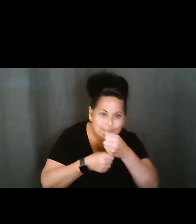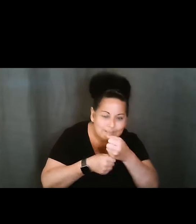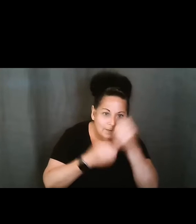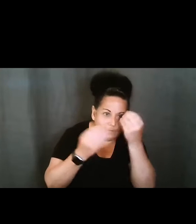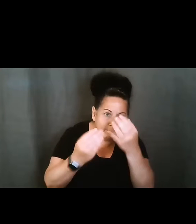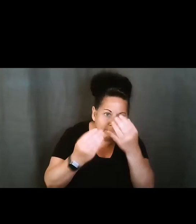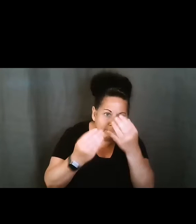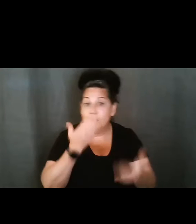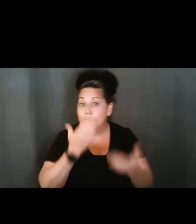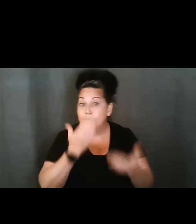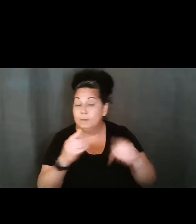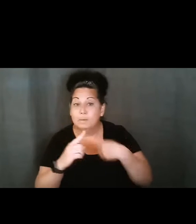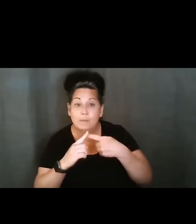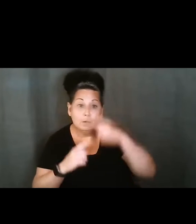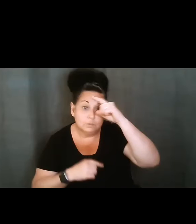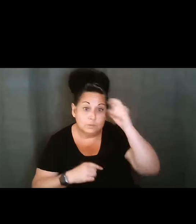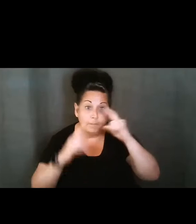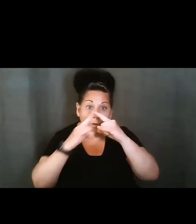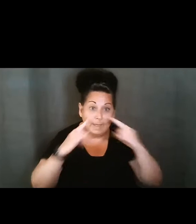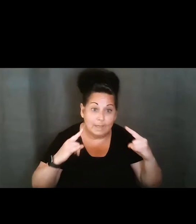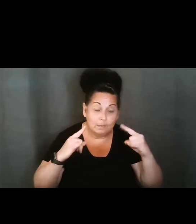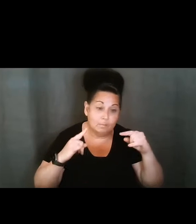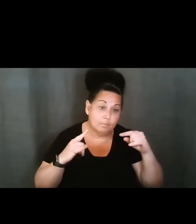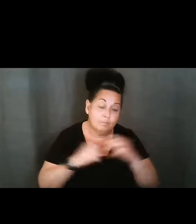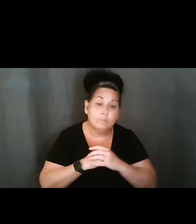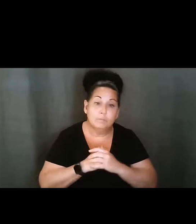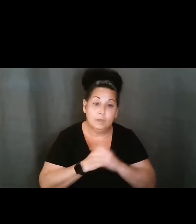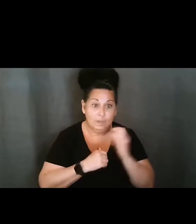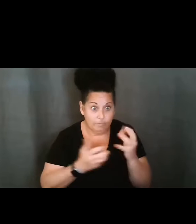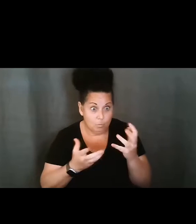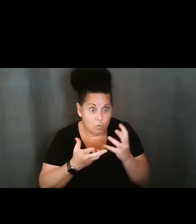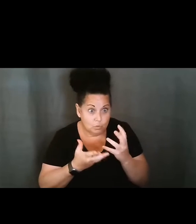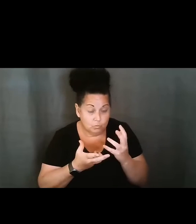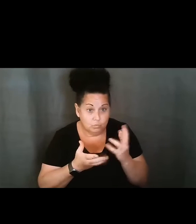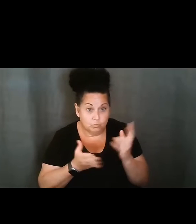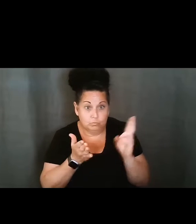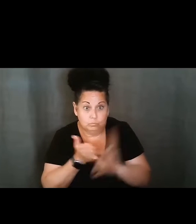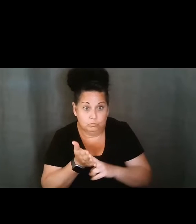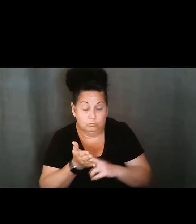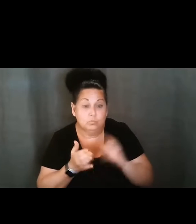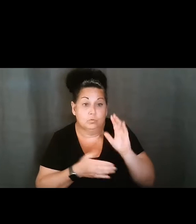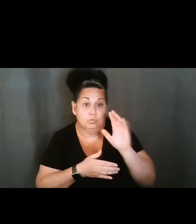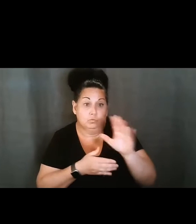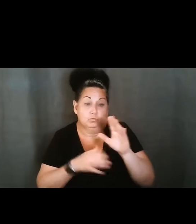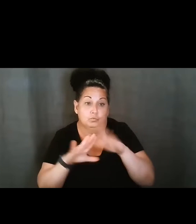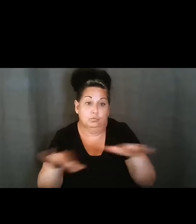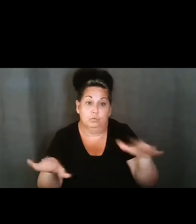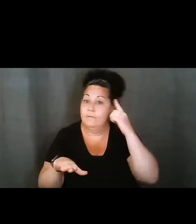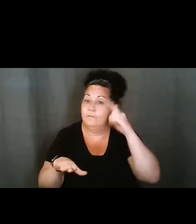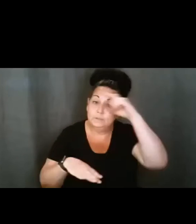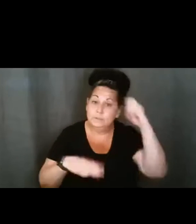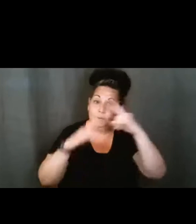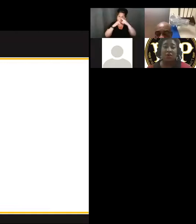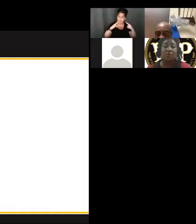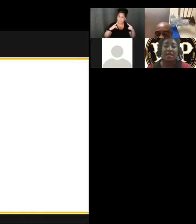to enroll your child in a summer camp, we will have exhibitors on site to meet with you. This is,